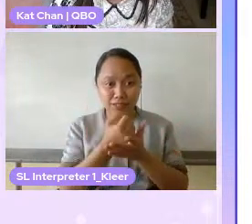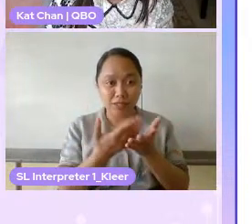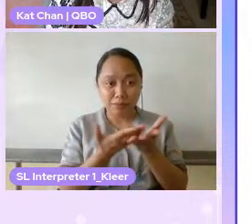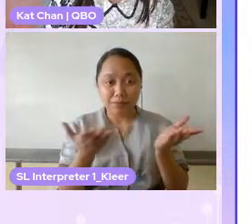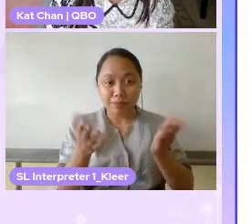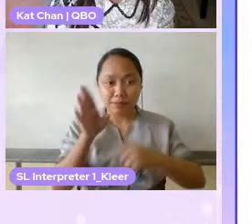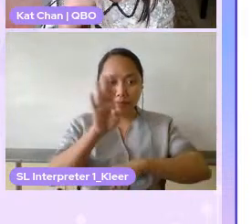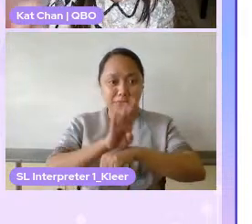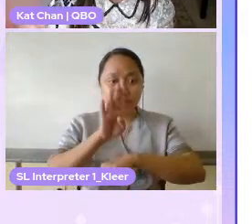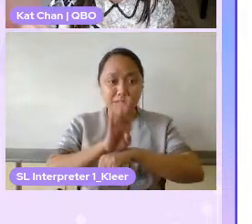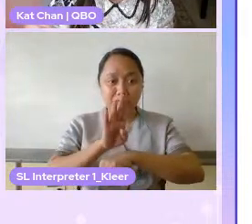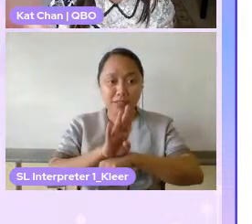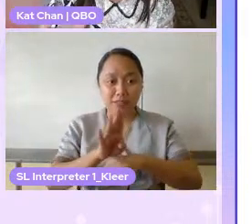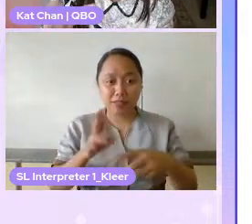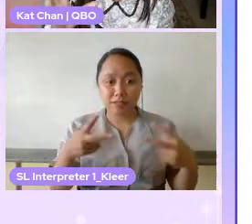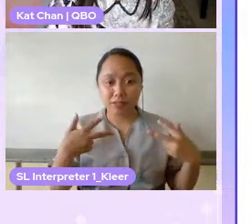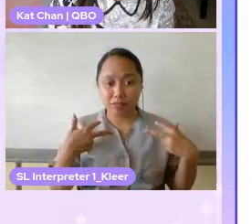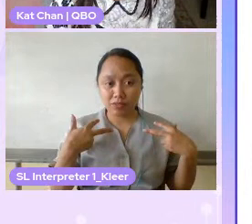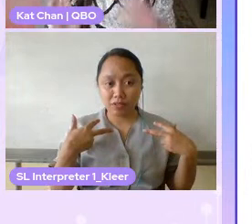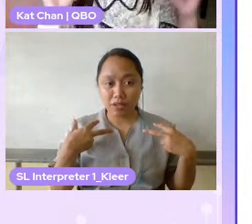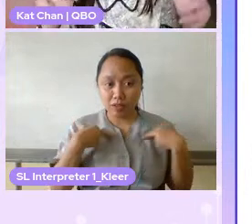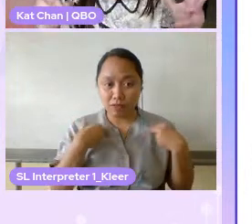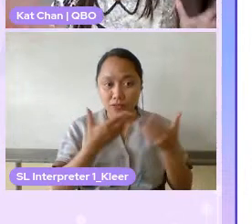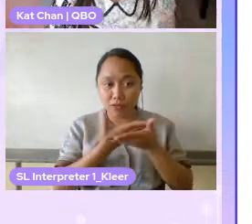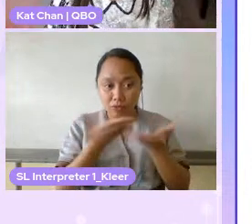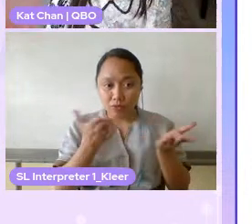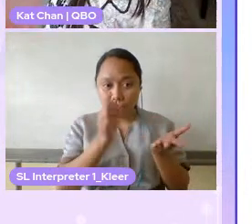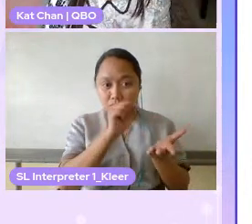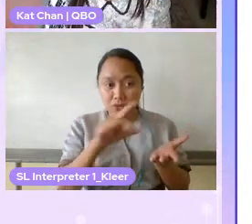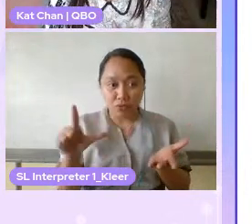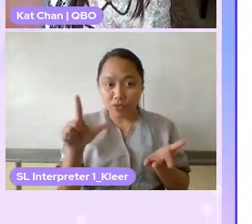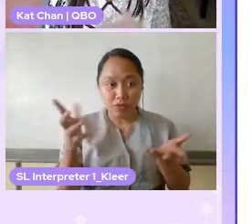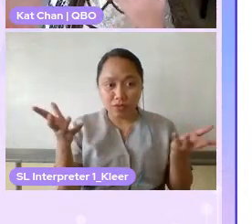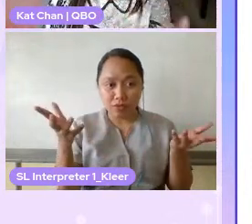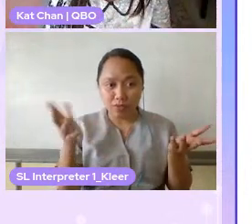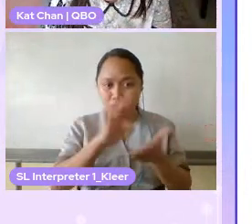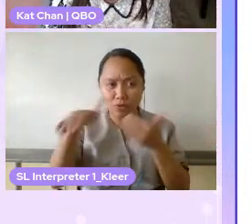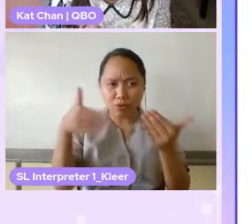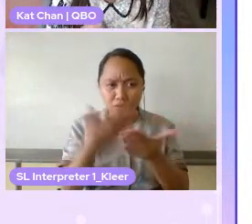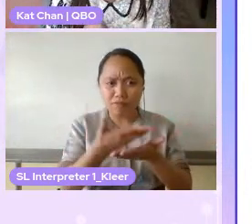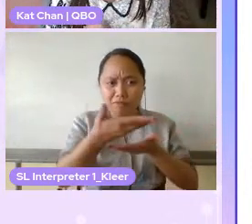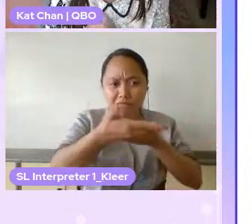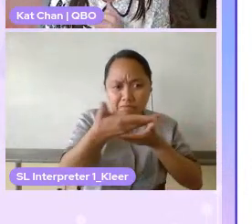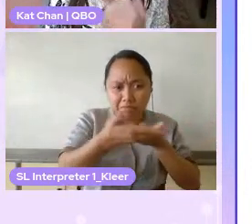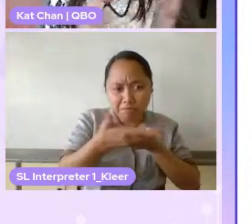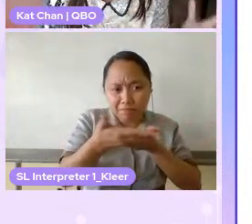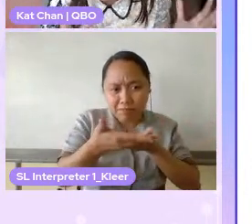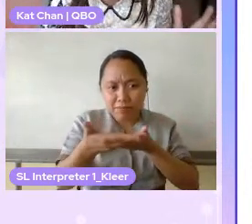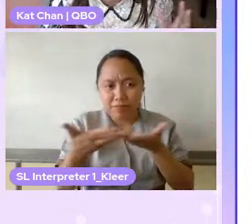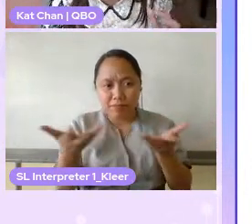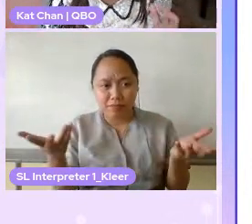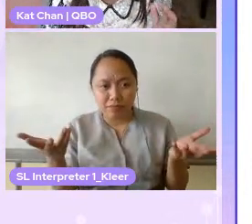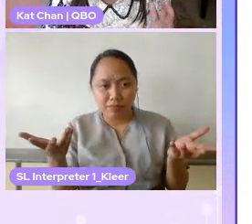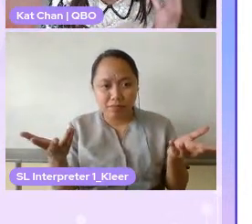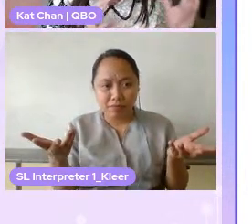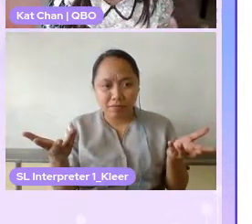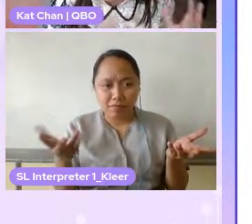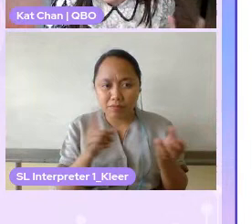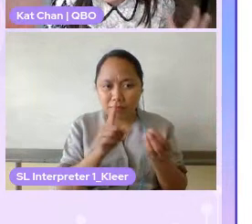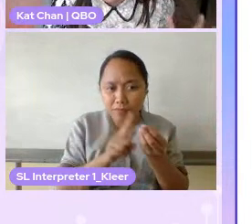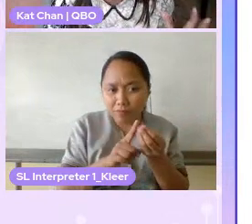no, and they're, you know, everything from, you know, more traditionally female things like Edamama, which is raised the largest Series